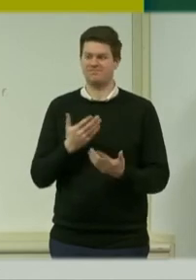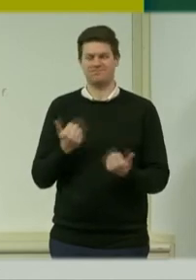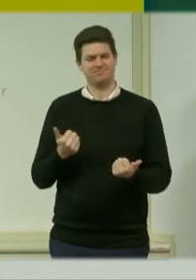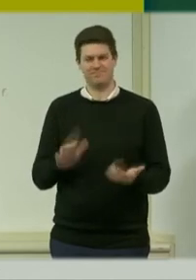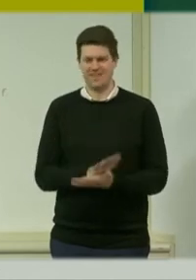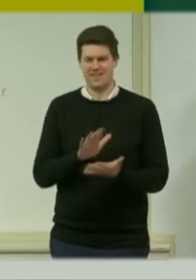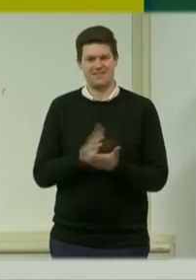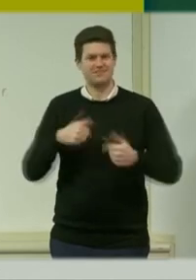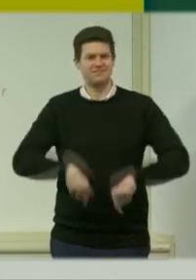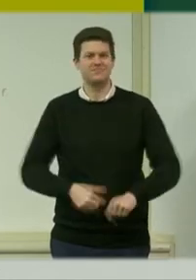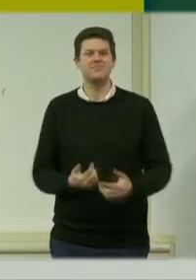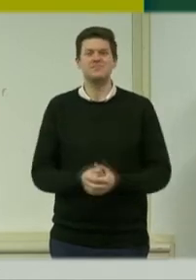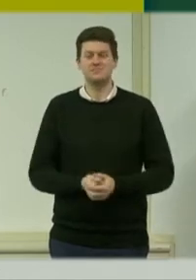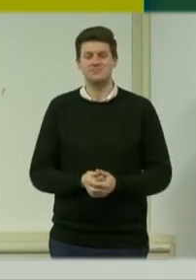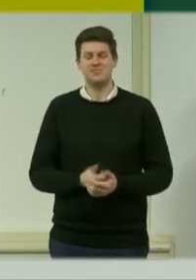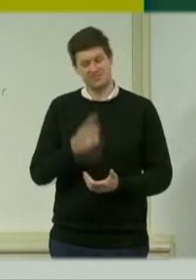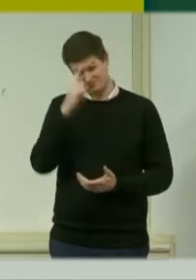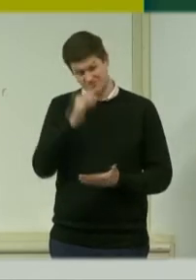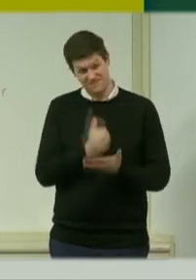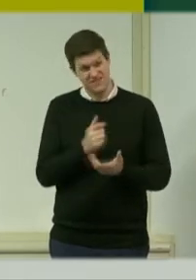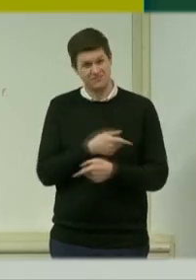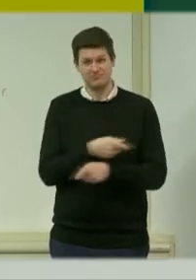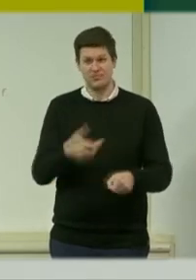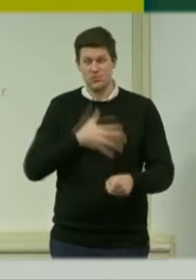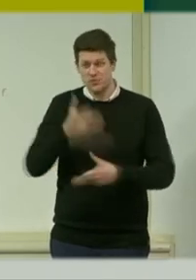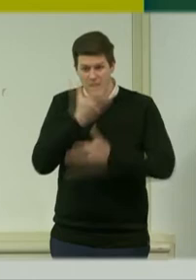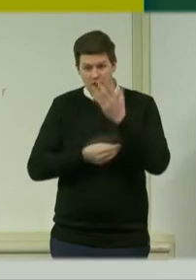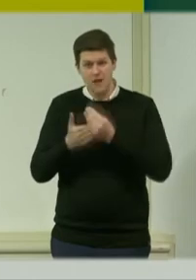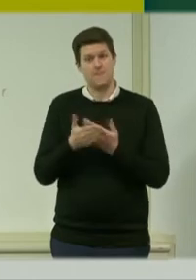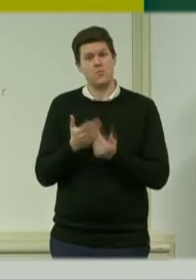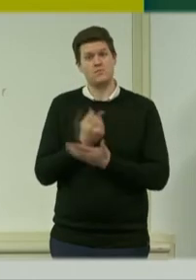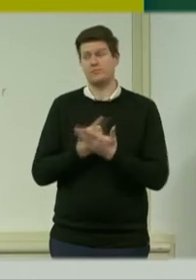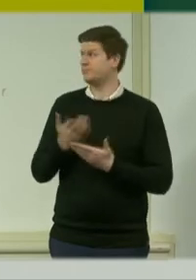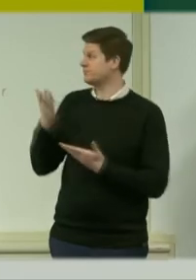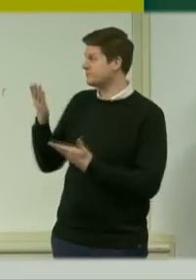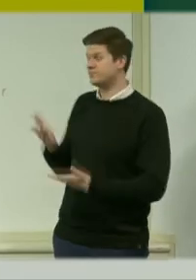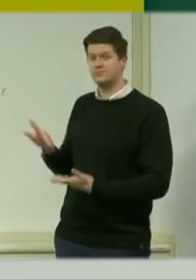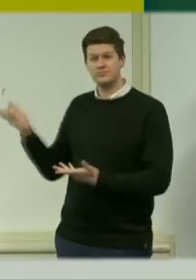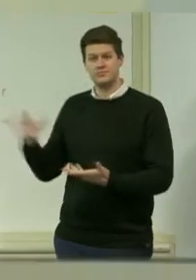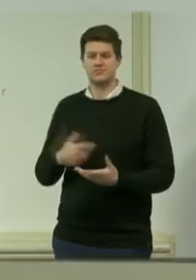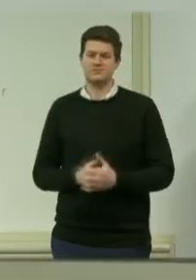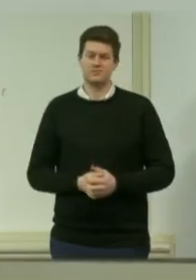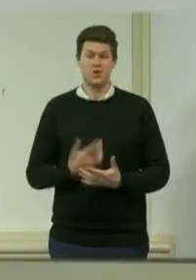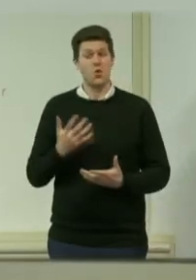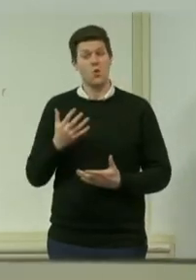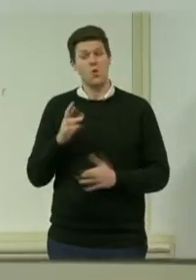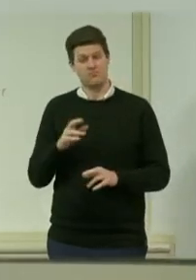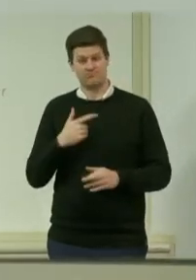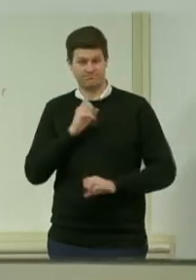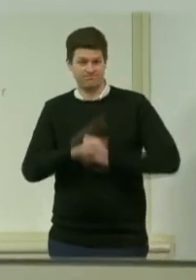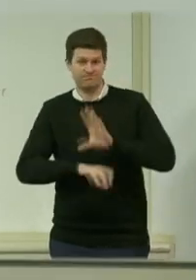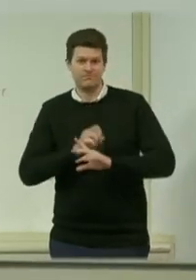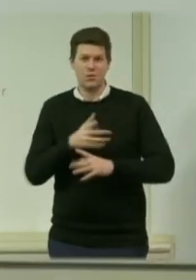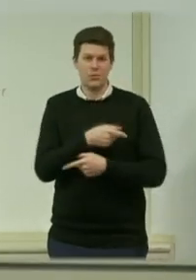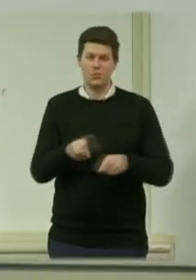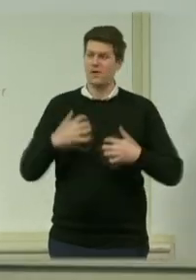think it's fantastic that you guys are all interested in learning more about this, and I hope that it's informative over the next 15 minutes or so. And second, can I just